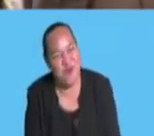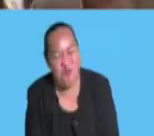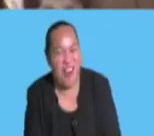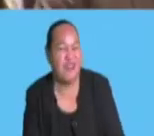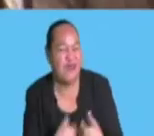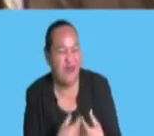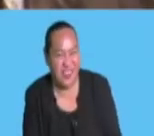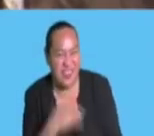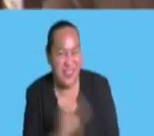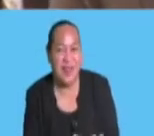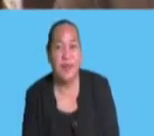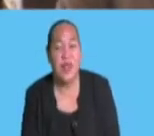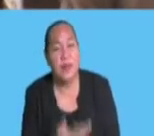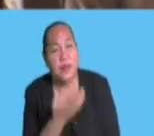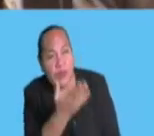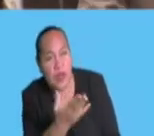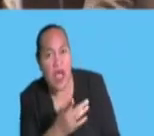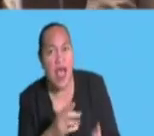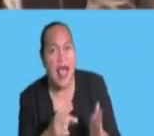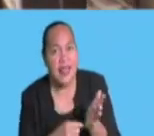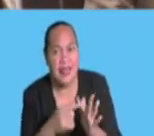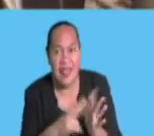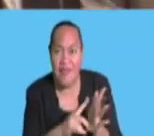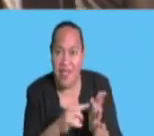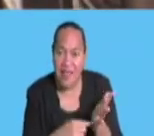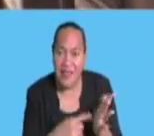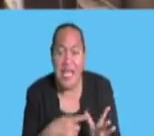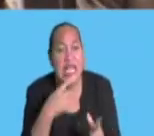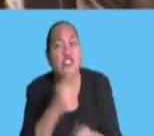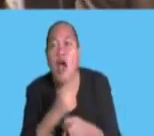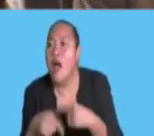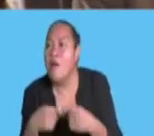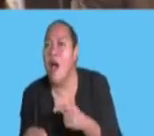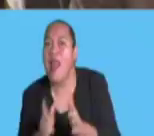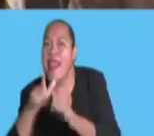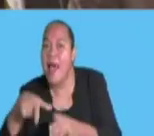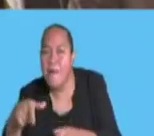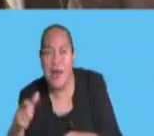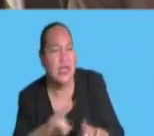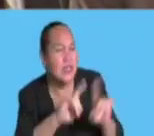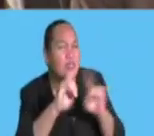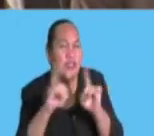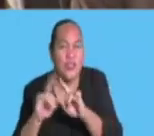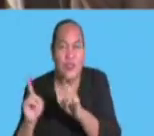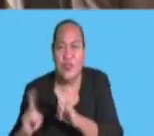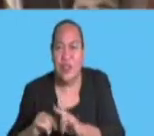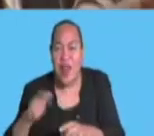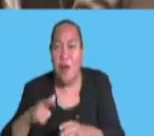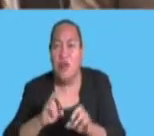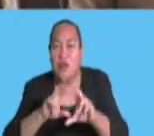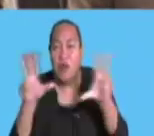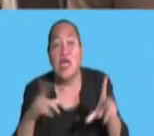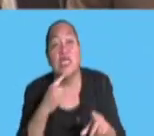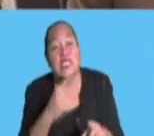Honorable Tevita Naburelebu talked about the fact that some of the roads, Lambasa to Wenikoro, Sangani, Vaturawa, meeting Sub-Sub Road, the